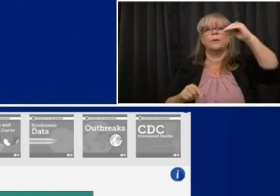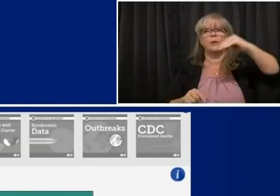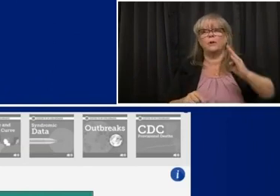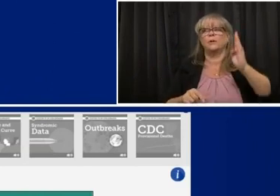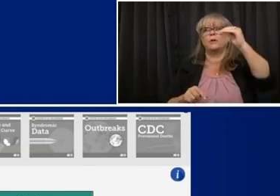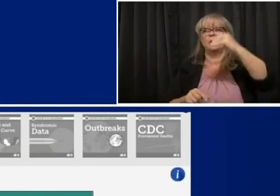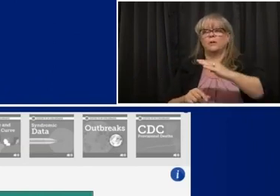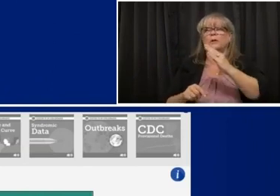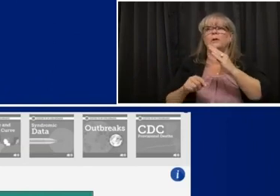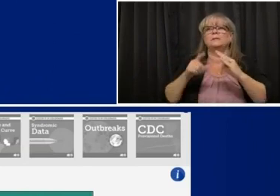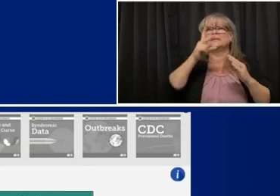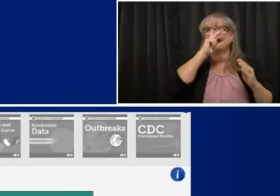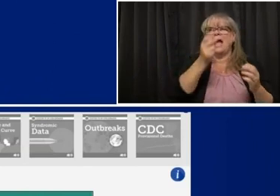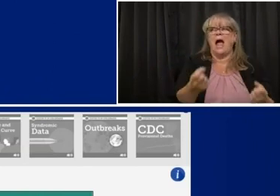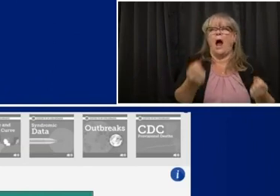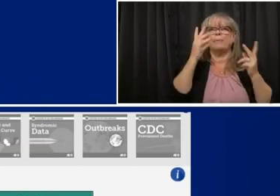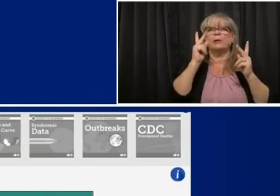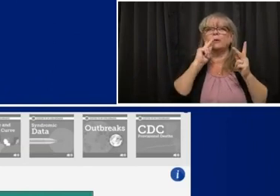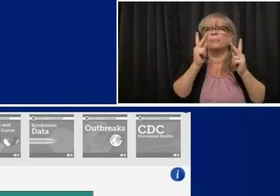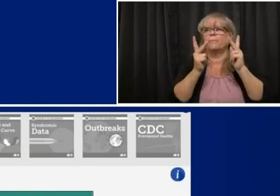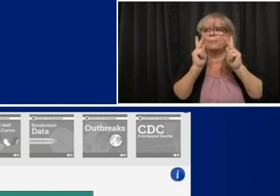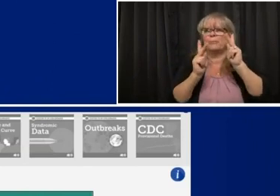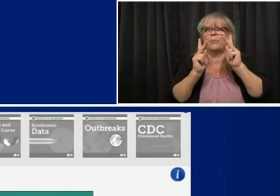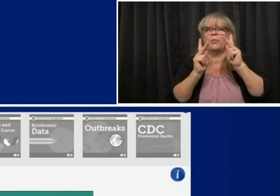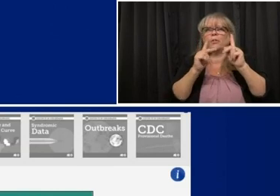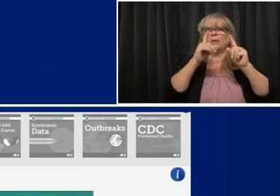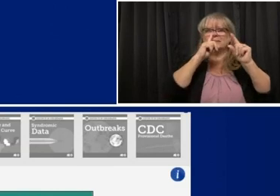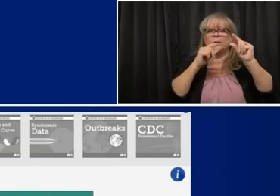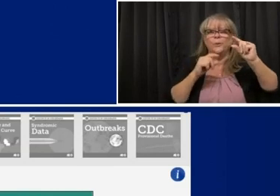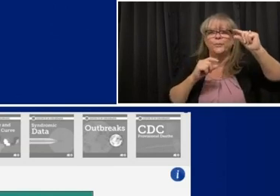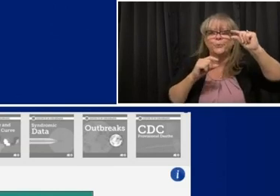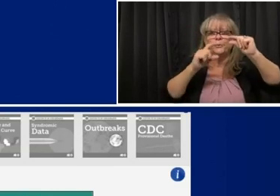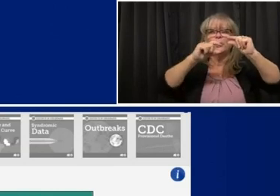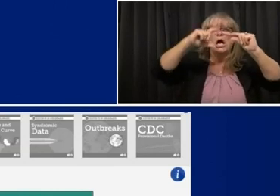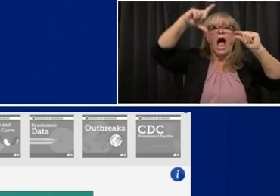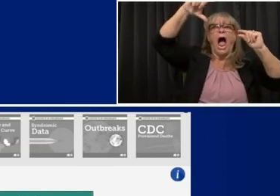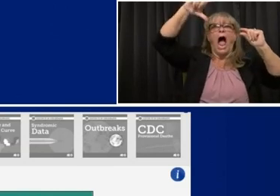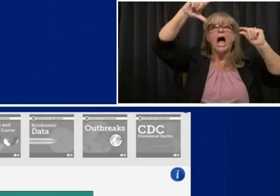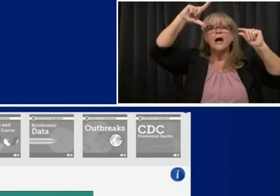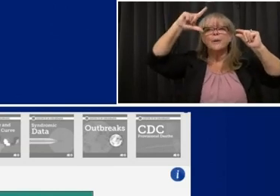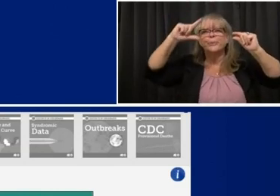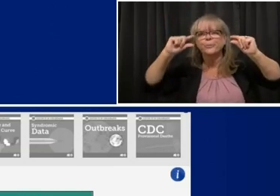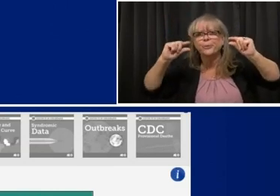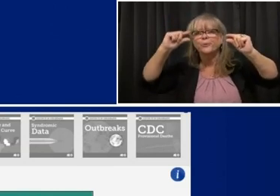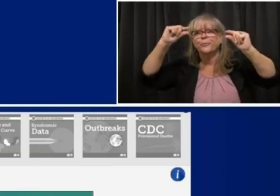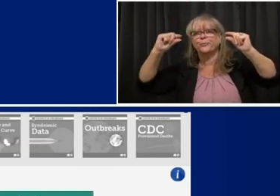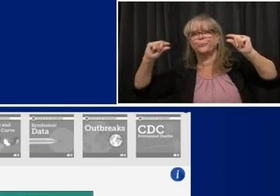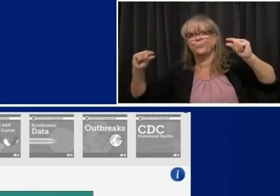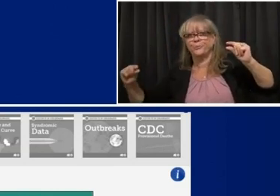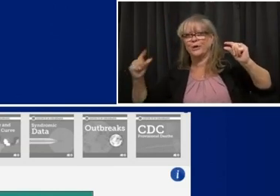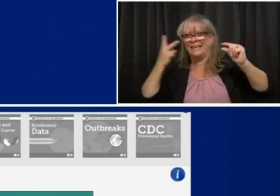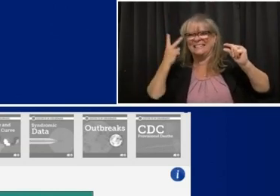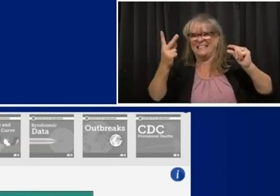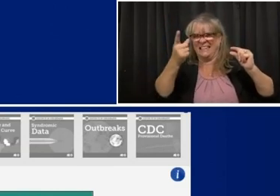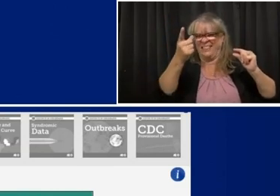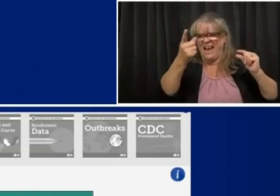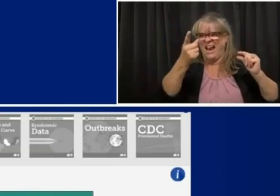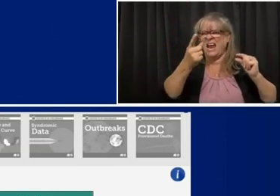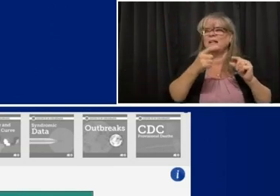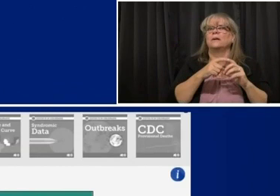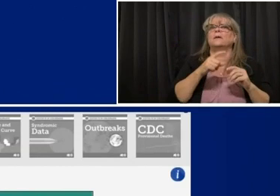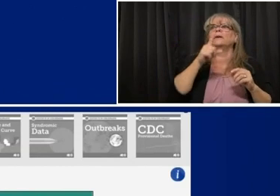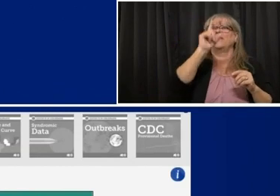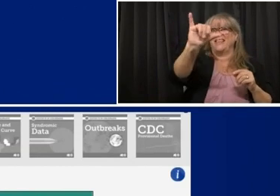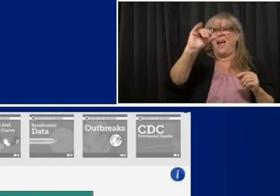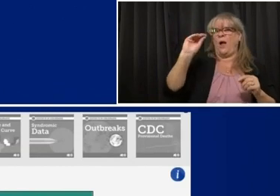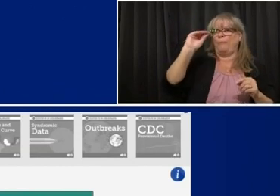are overrepresented or underrepresented by certain age groups. If you look at those gray bars, that shows you the percentage of Coloradans that are in each of